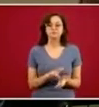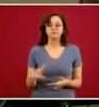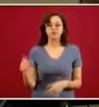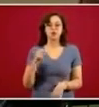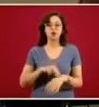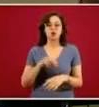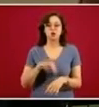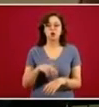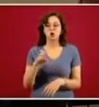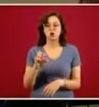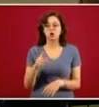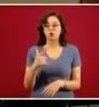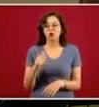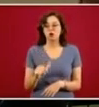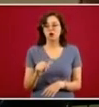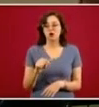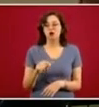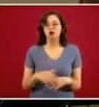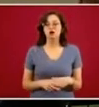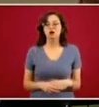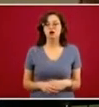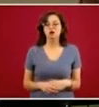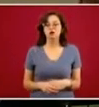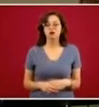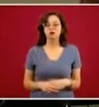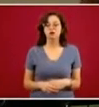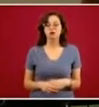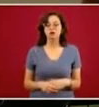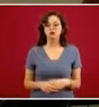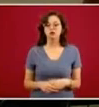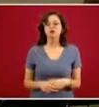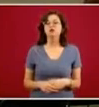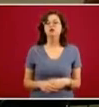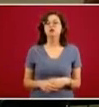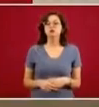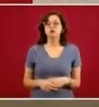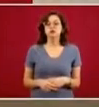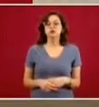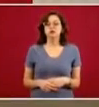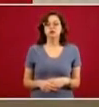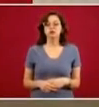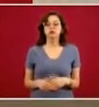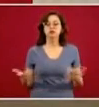ventilators, but we are in the process of fulfilling the demands for supplies.